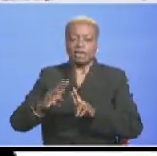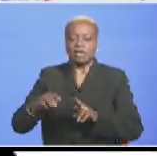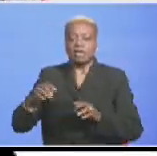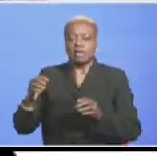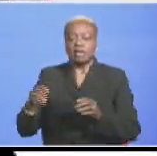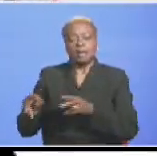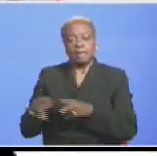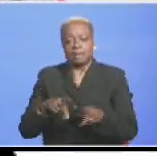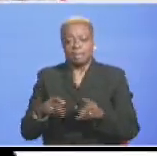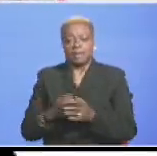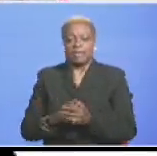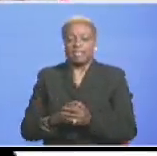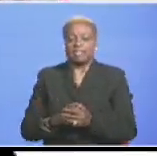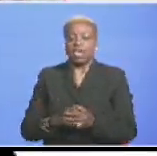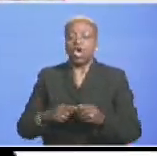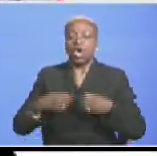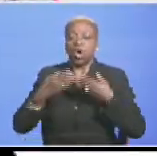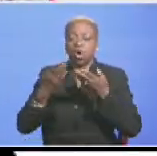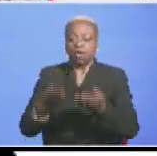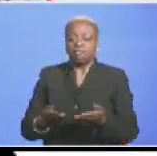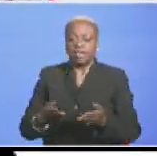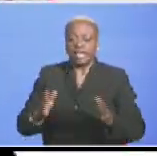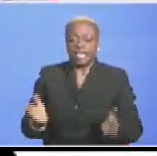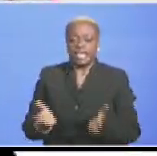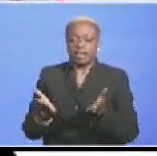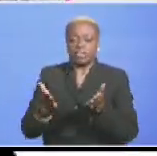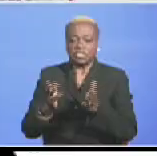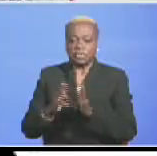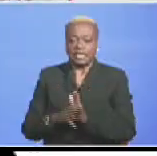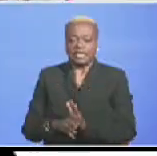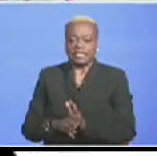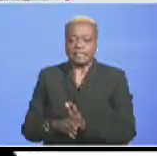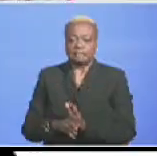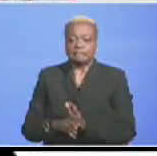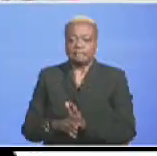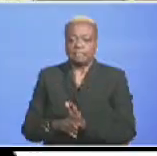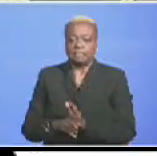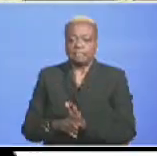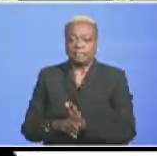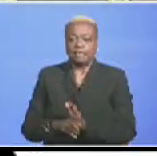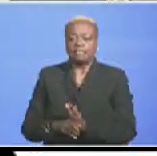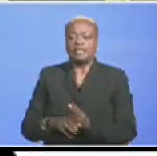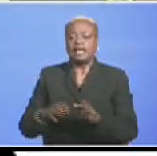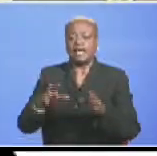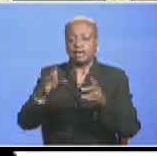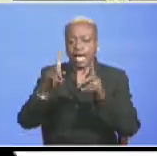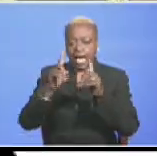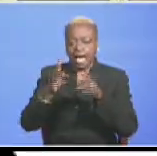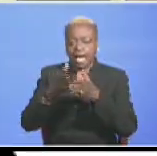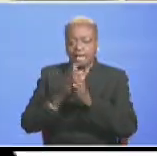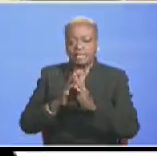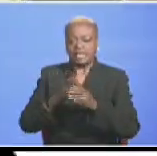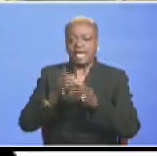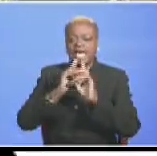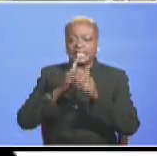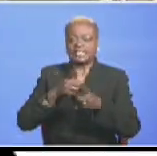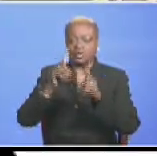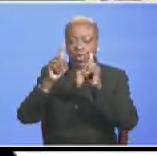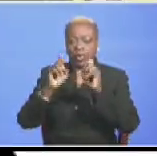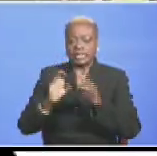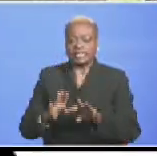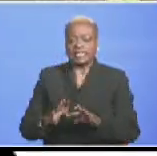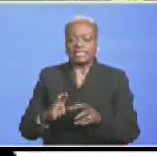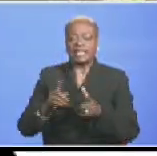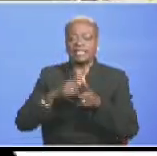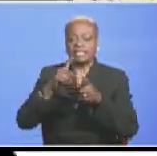words of encouragement to the Sentinels at Central Eleuther High School before taking a brief question and answer period before taking some pictures and videos with some of